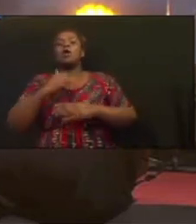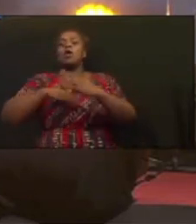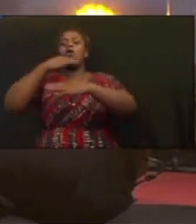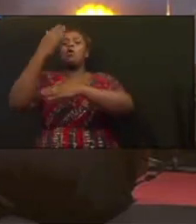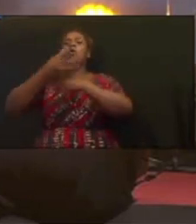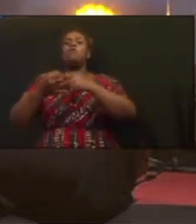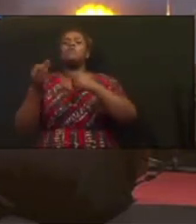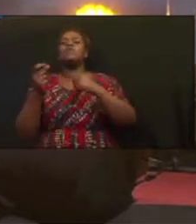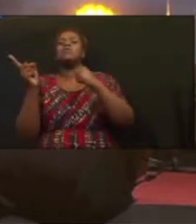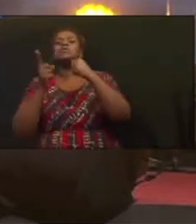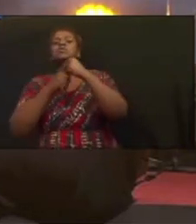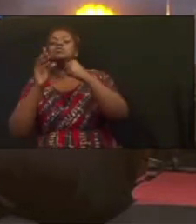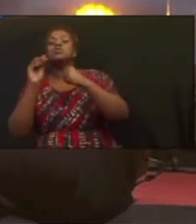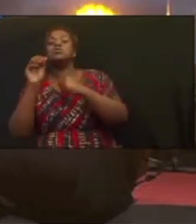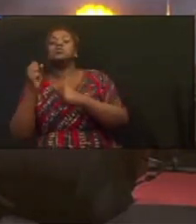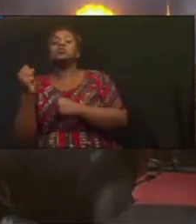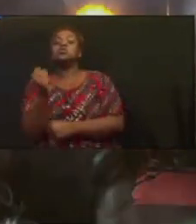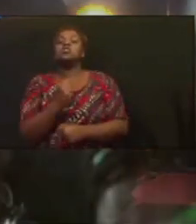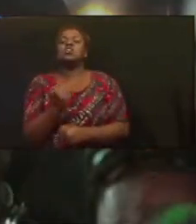prayed his arrival.